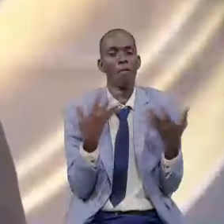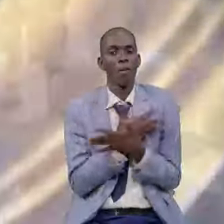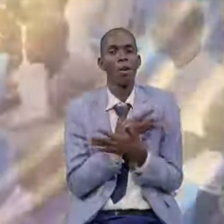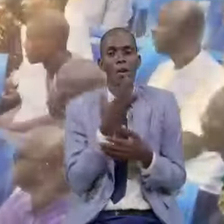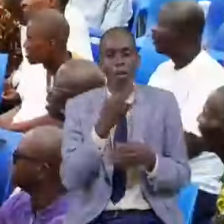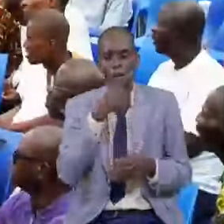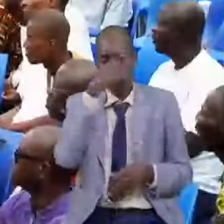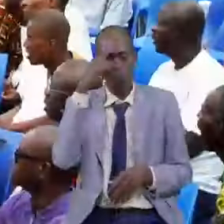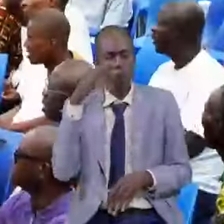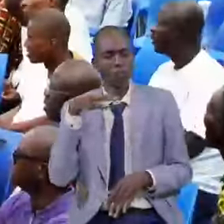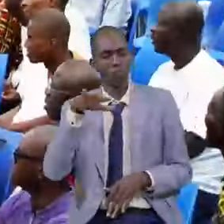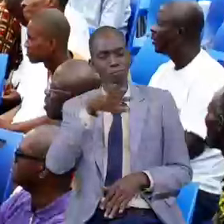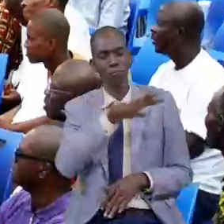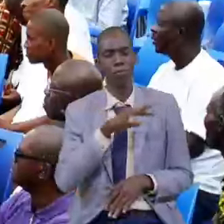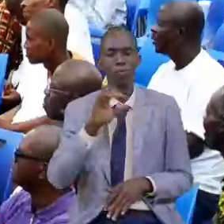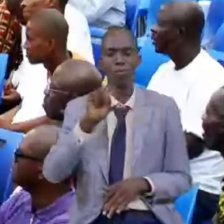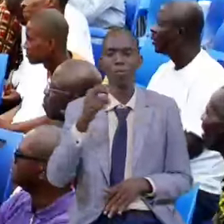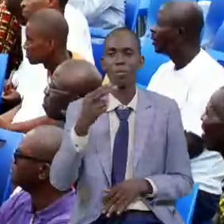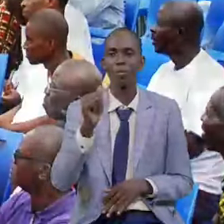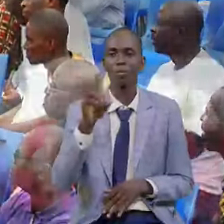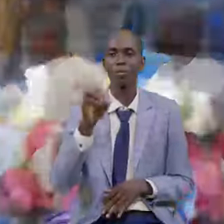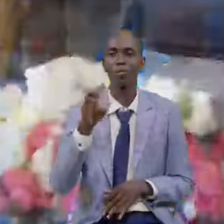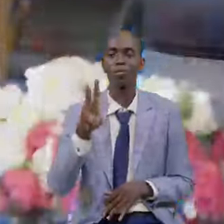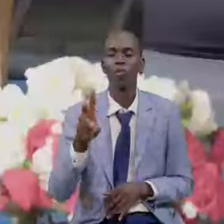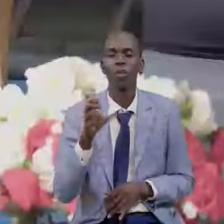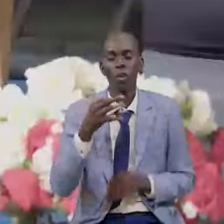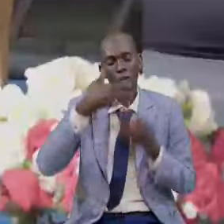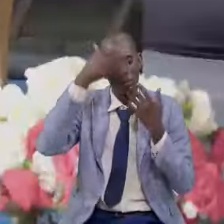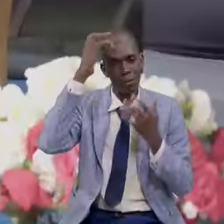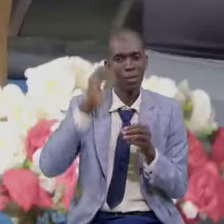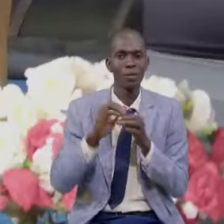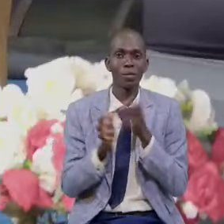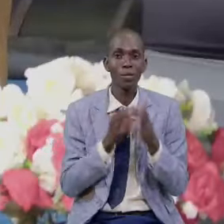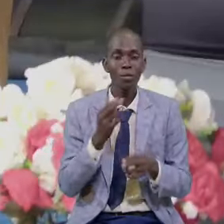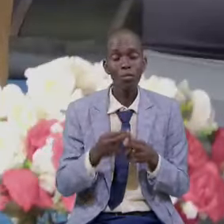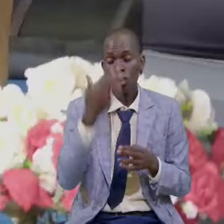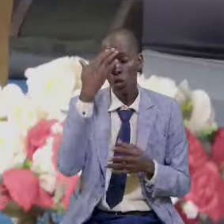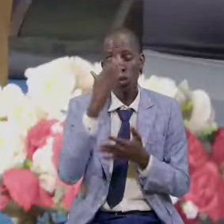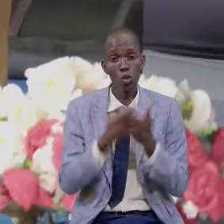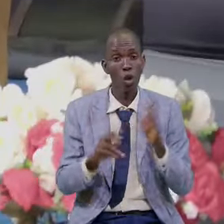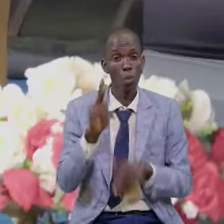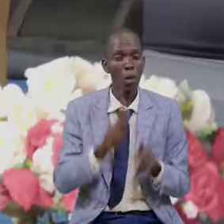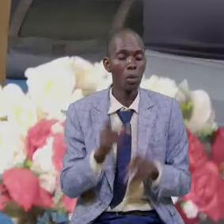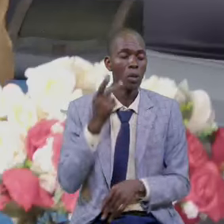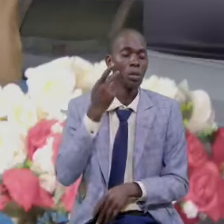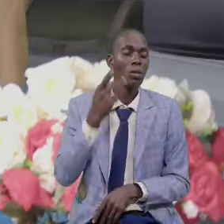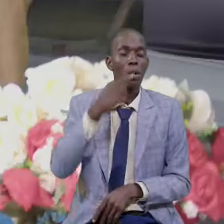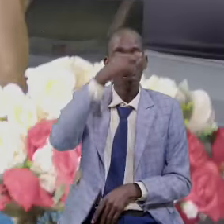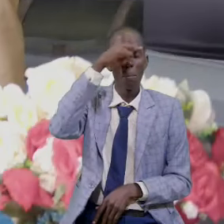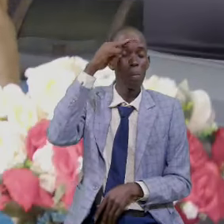of shadows. Yeah. There are some people, shadows have driven them back from the path of duty.